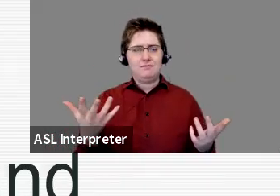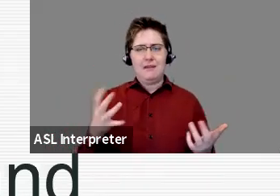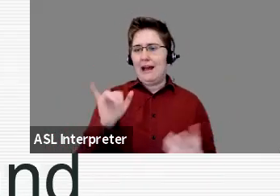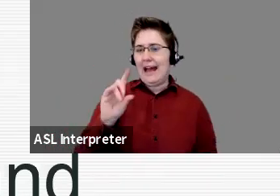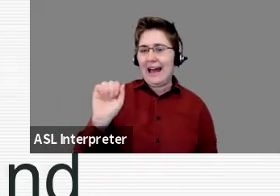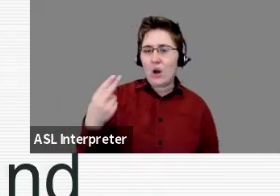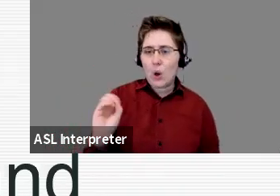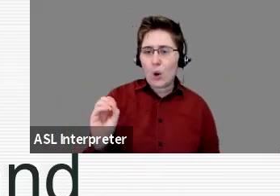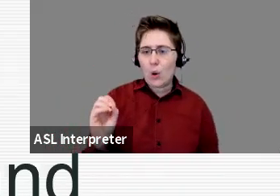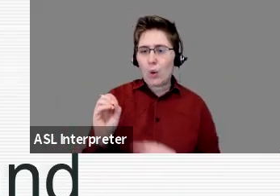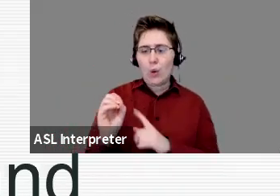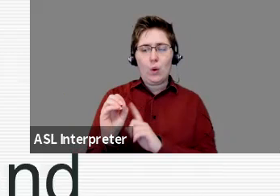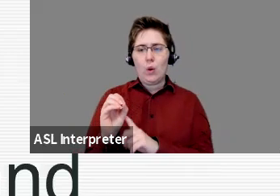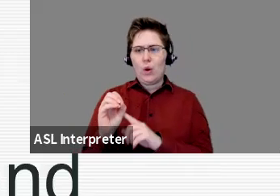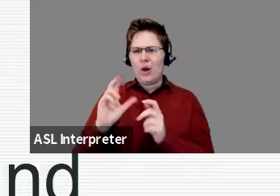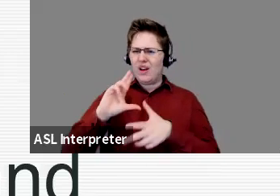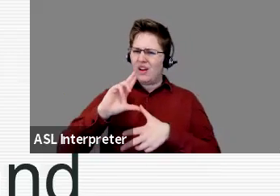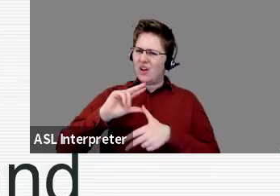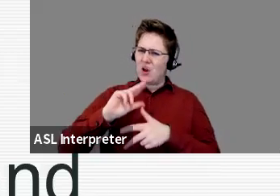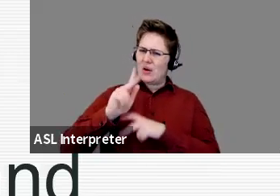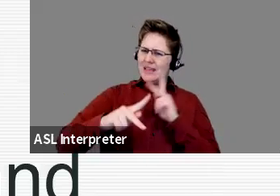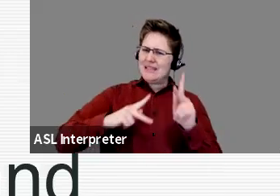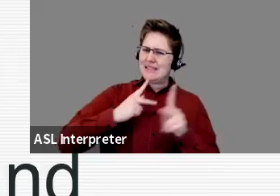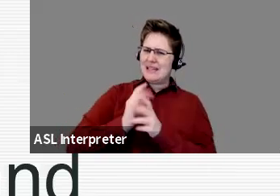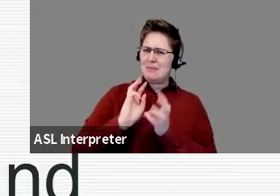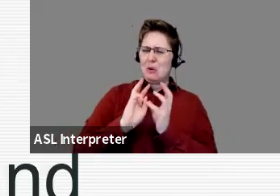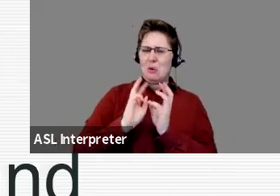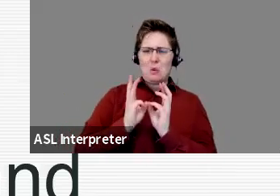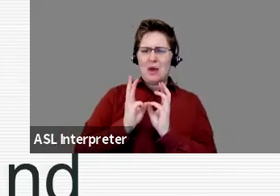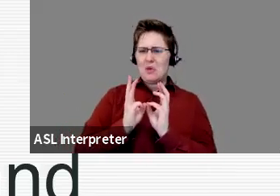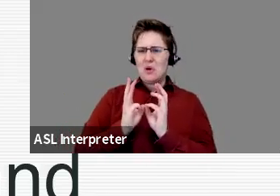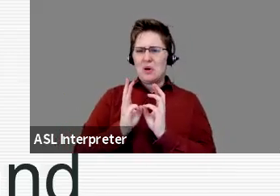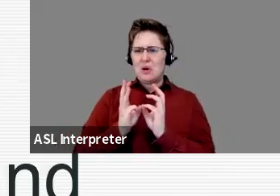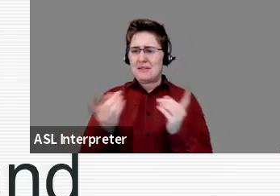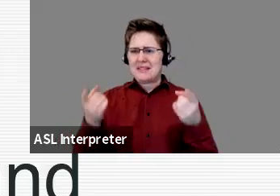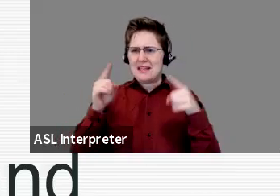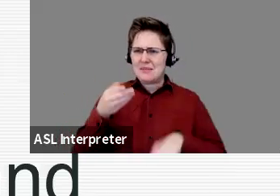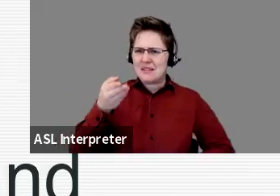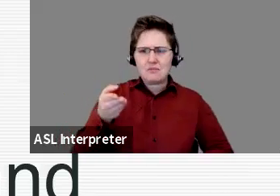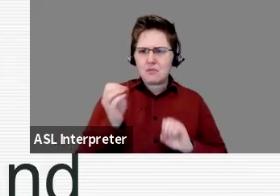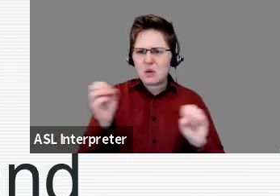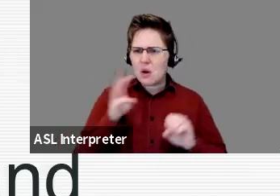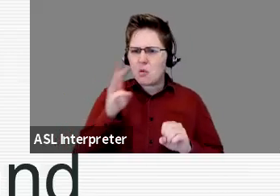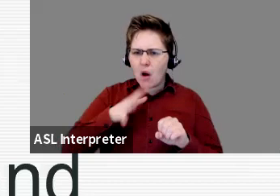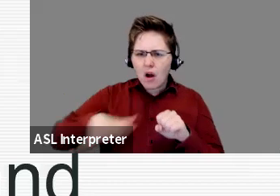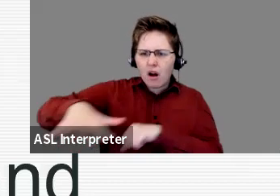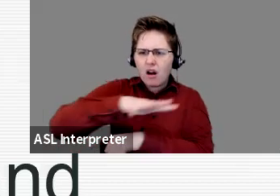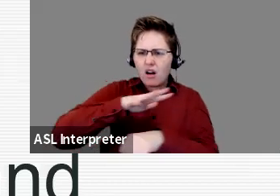Idaho, where hurricane type weather has happened, even though there's no water